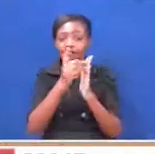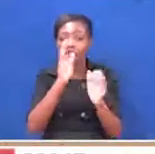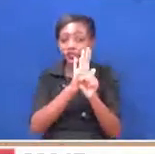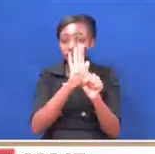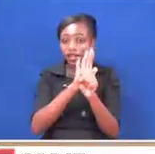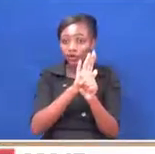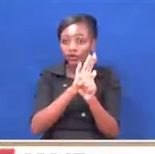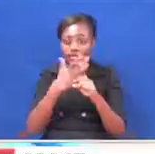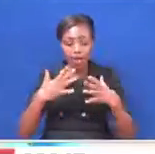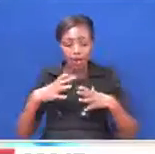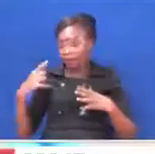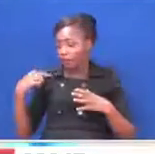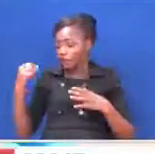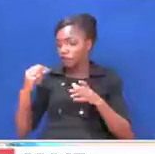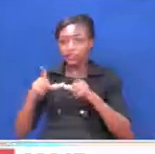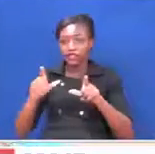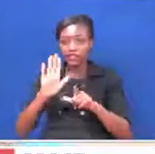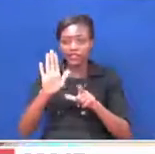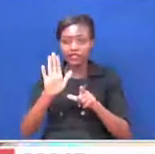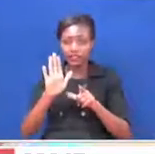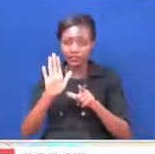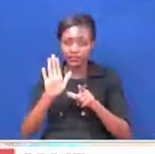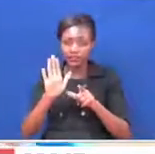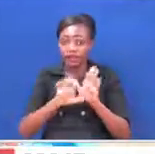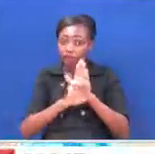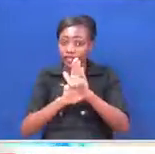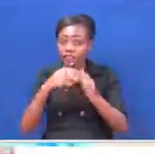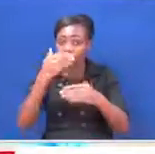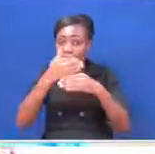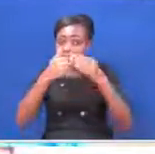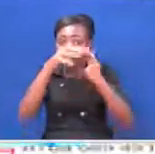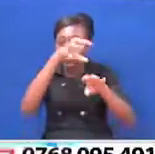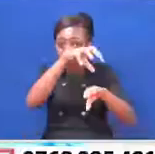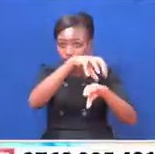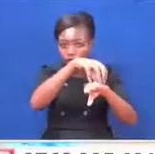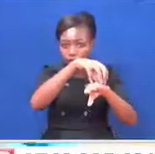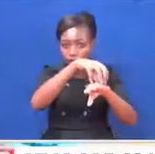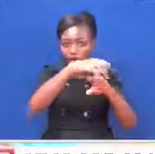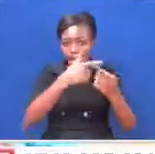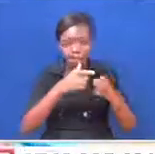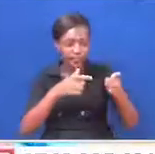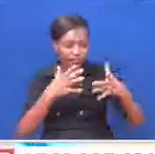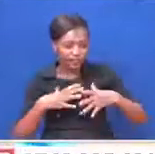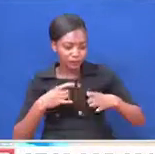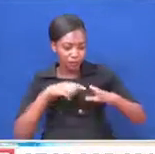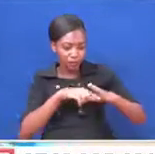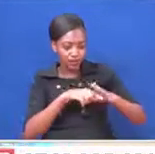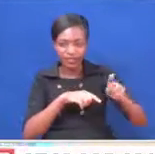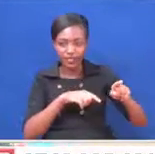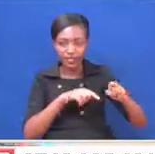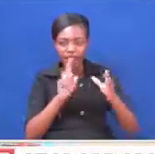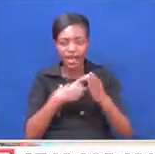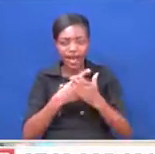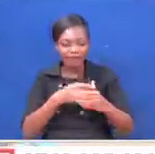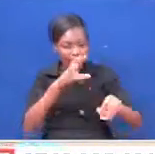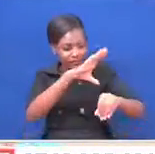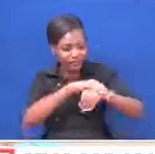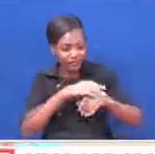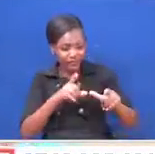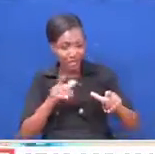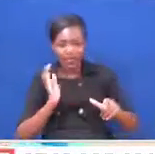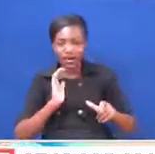yao. Hata msikiti tulitoa ni mashamba yetu. Lakini hawa waliingia na wakaturusha hivi